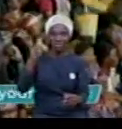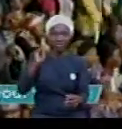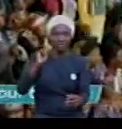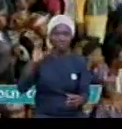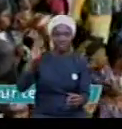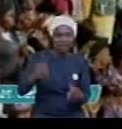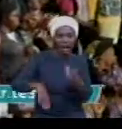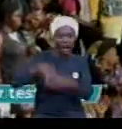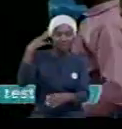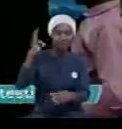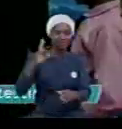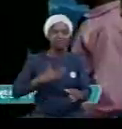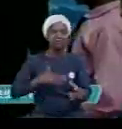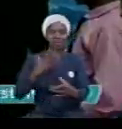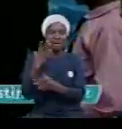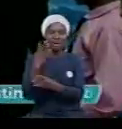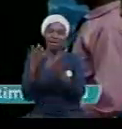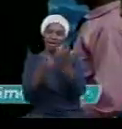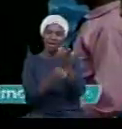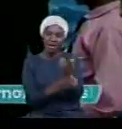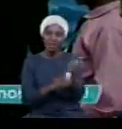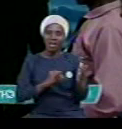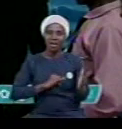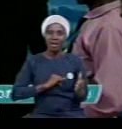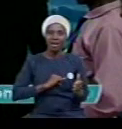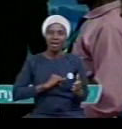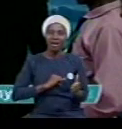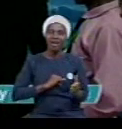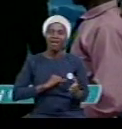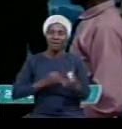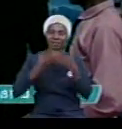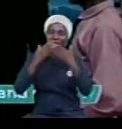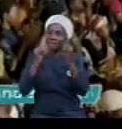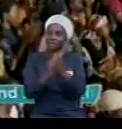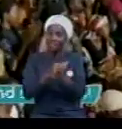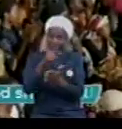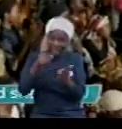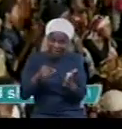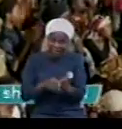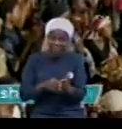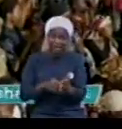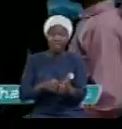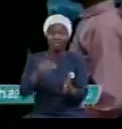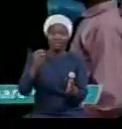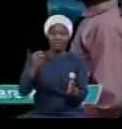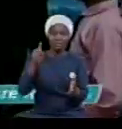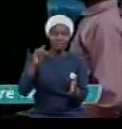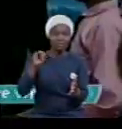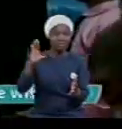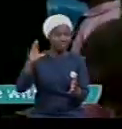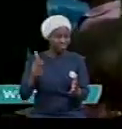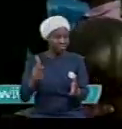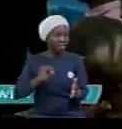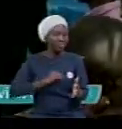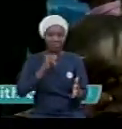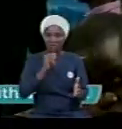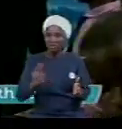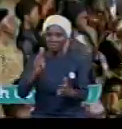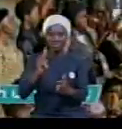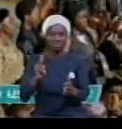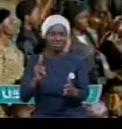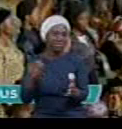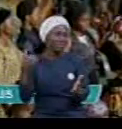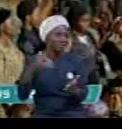o gba opa mo dupe pe opa yi won ni firin mo mo dupe pe ogun esu ti doku lori aye